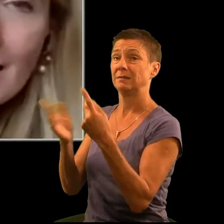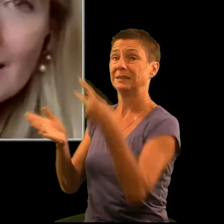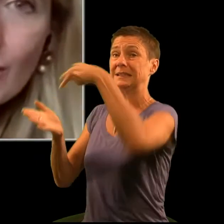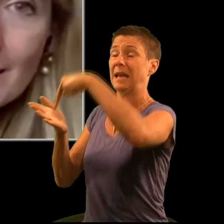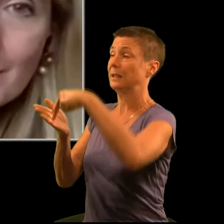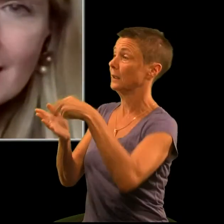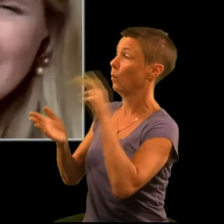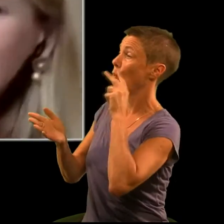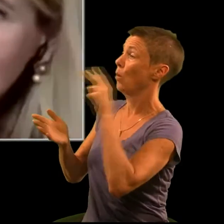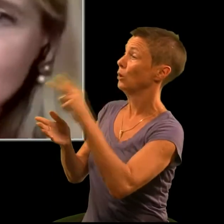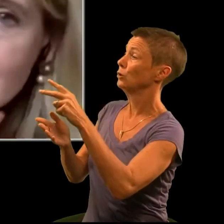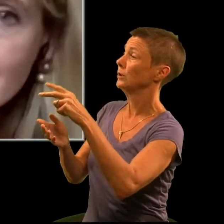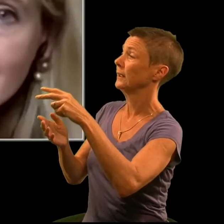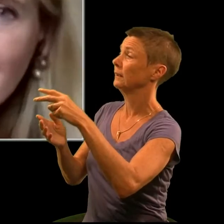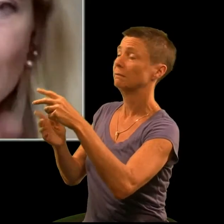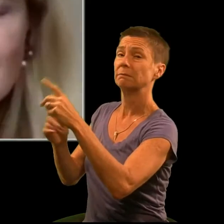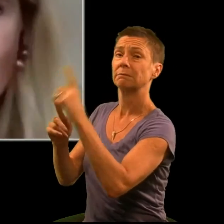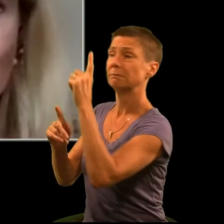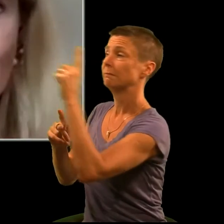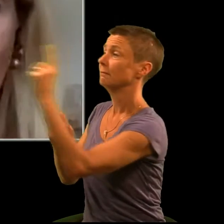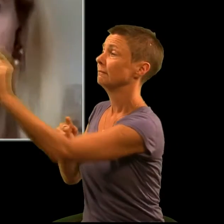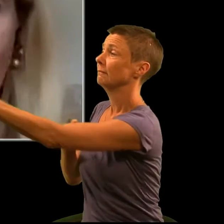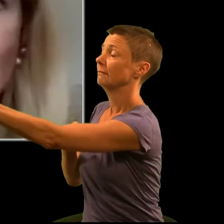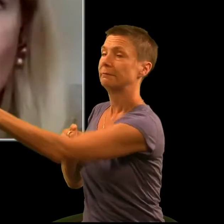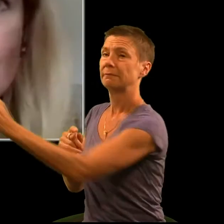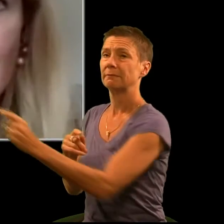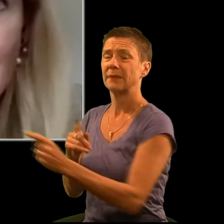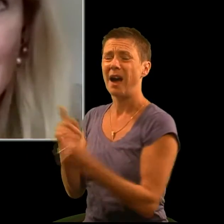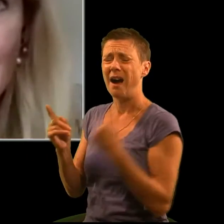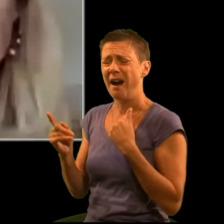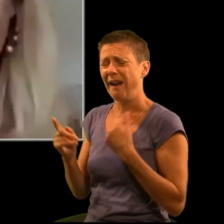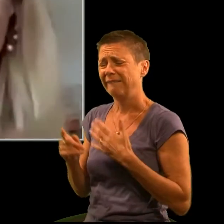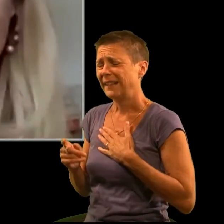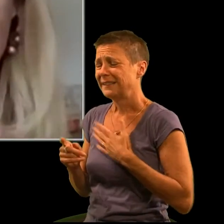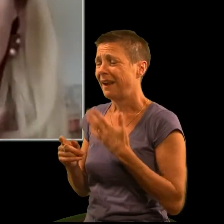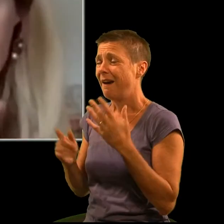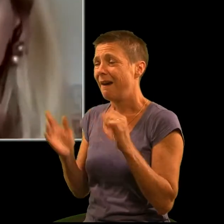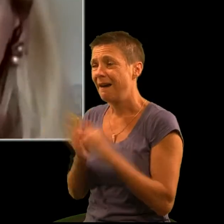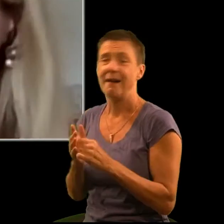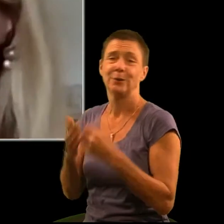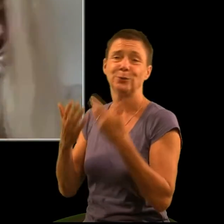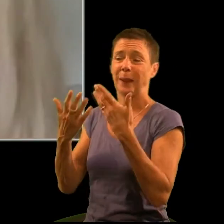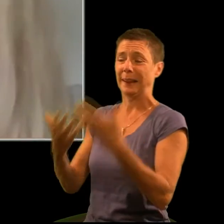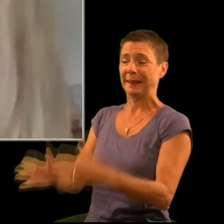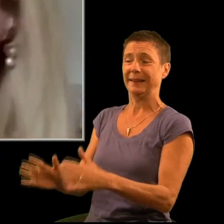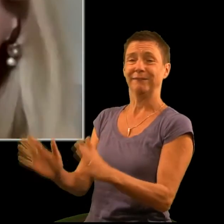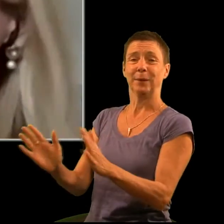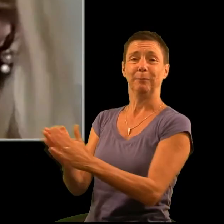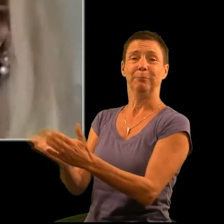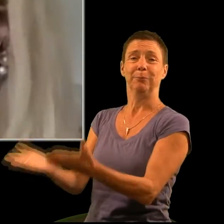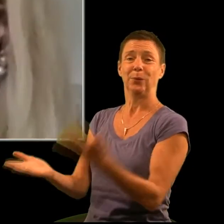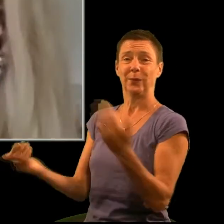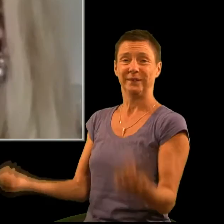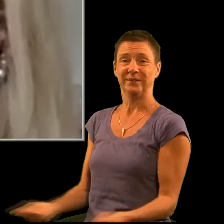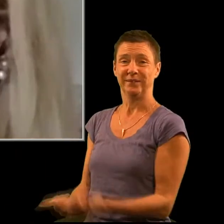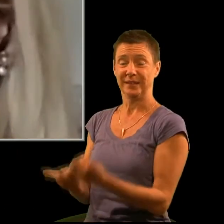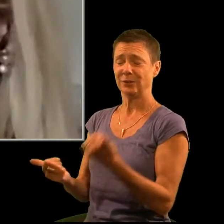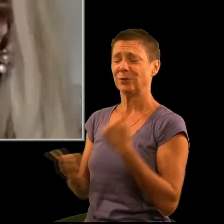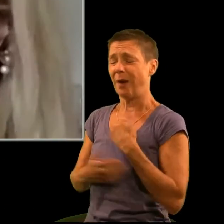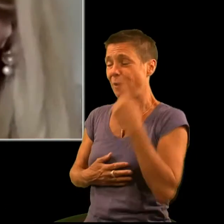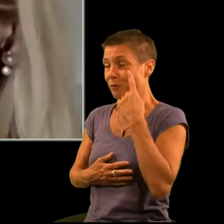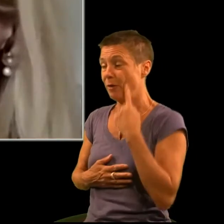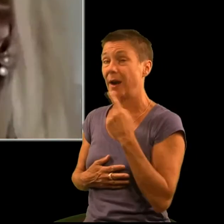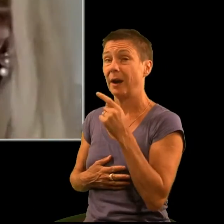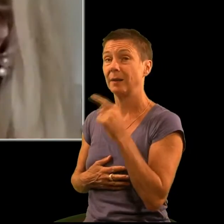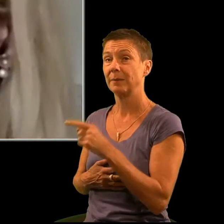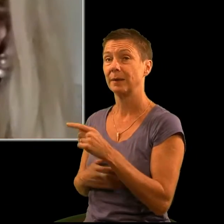and that I cried back at the air. I find it very difficult to leave, particularly. I mean, that's probably, 12